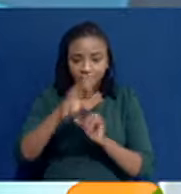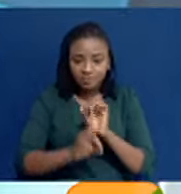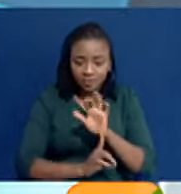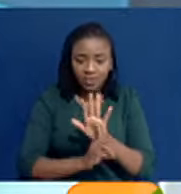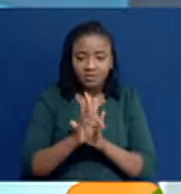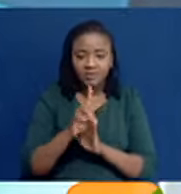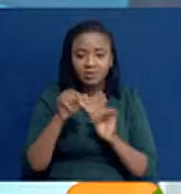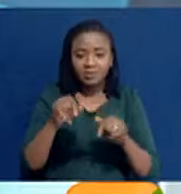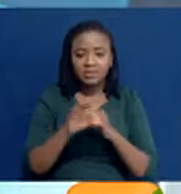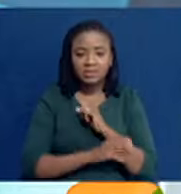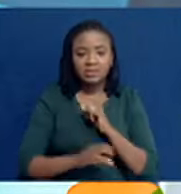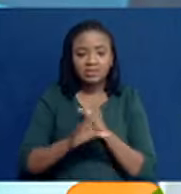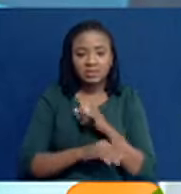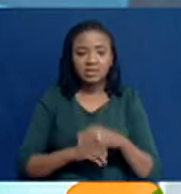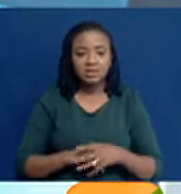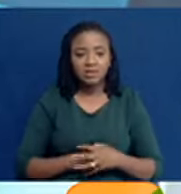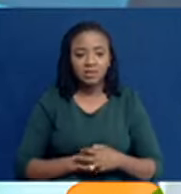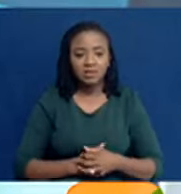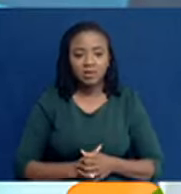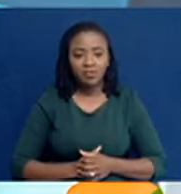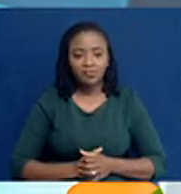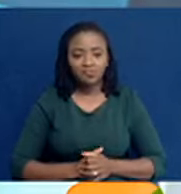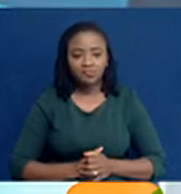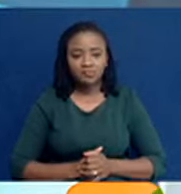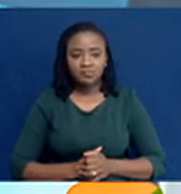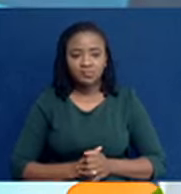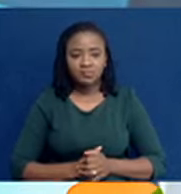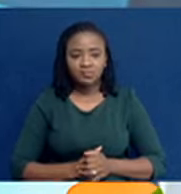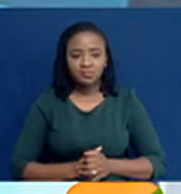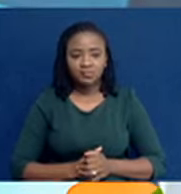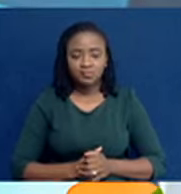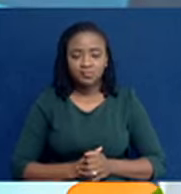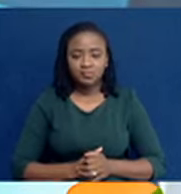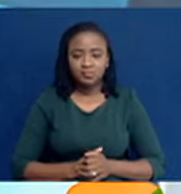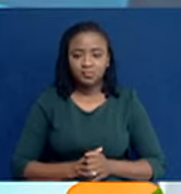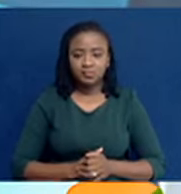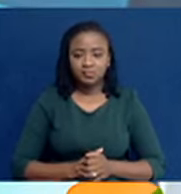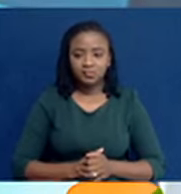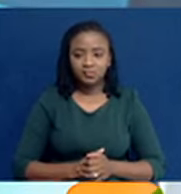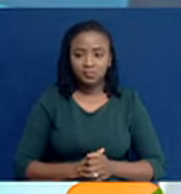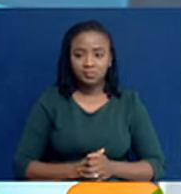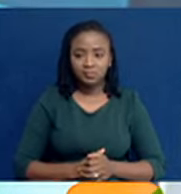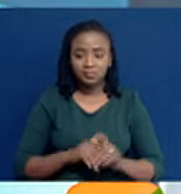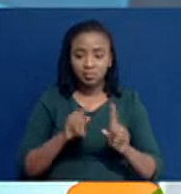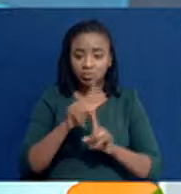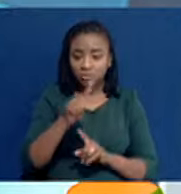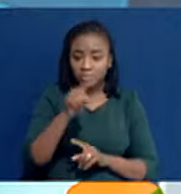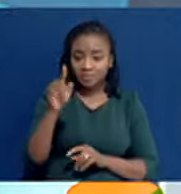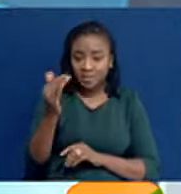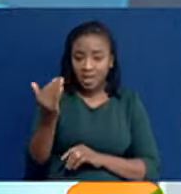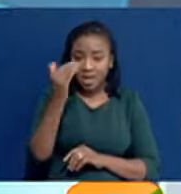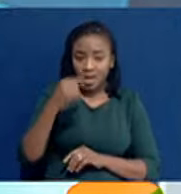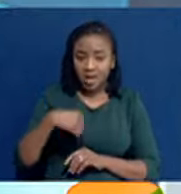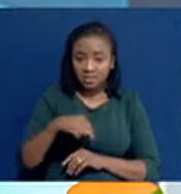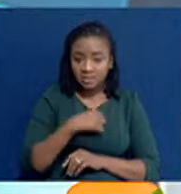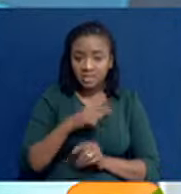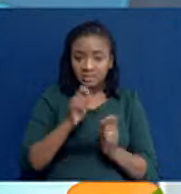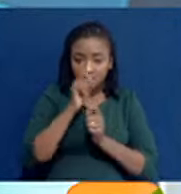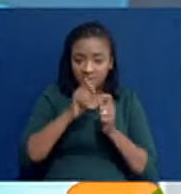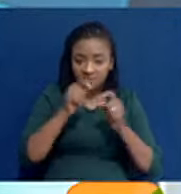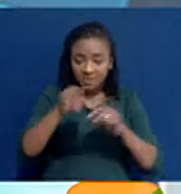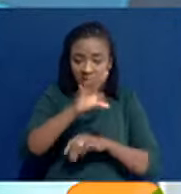Even the world asks us, especially Africa, what's wrong with